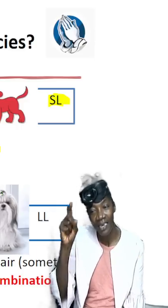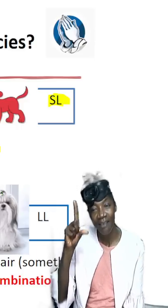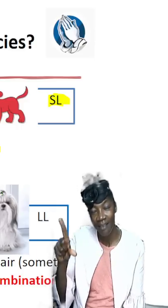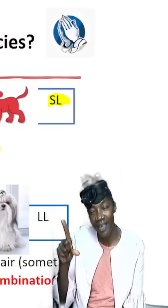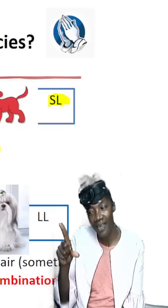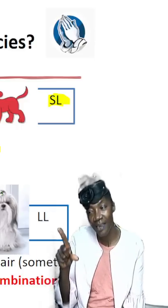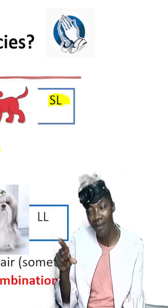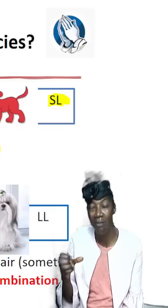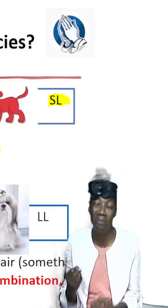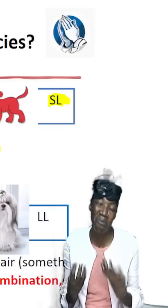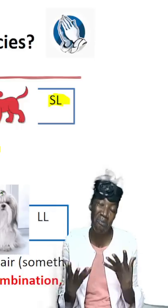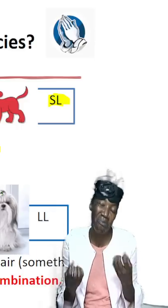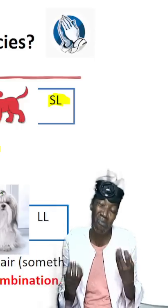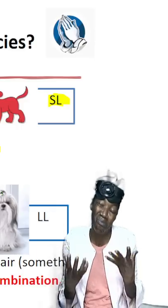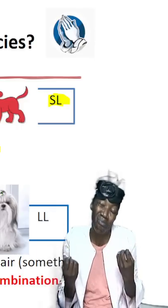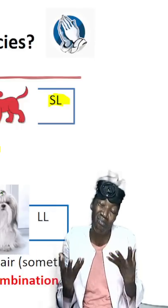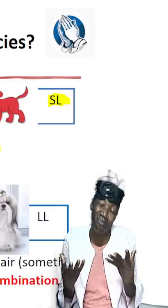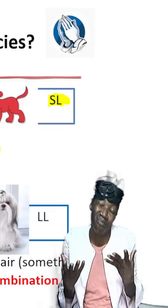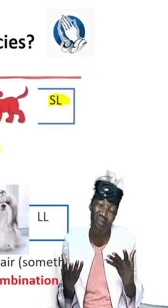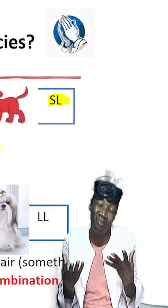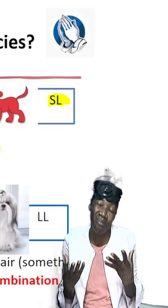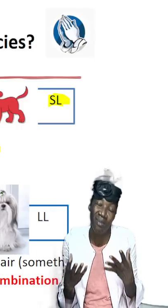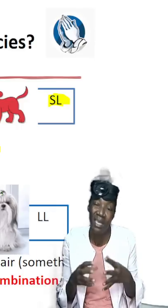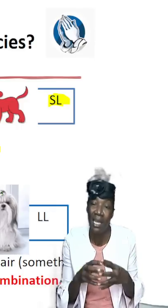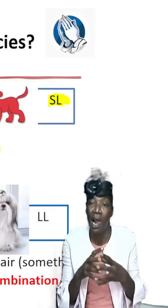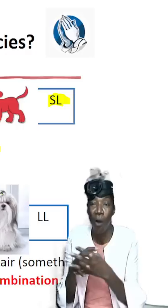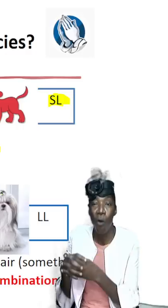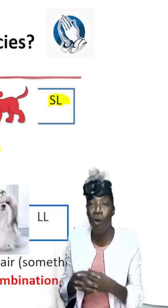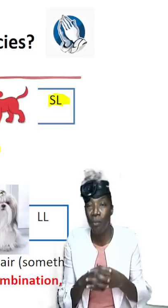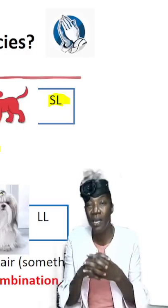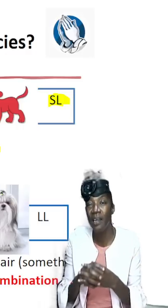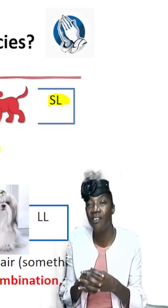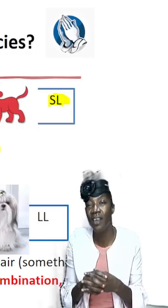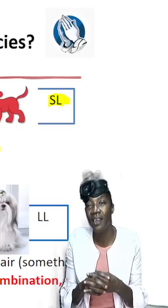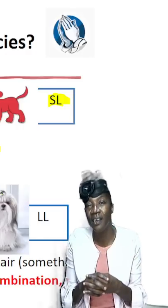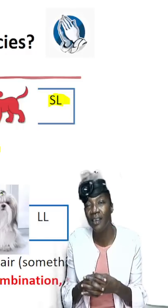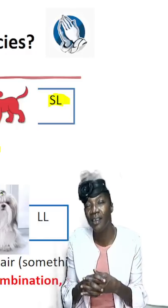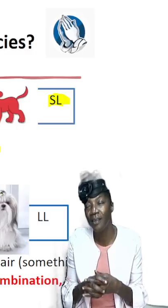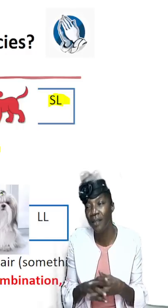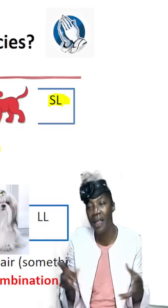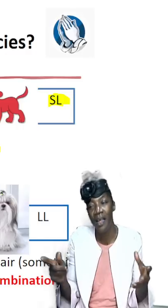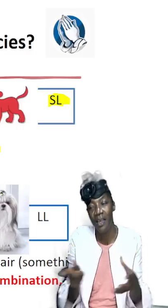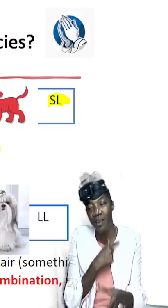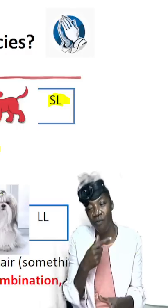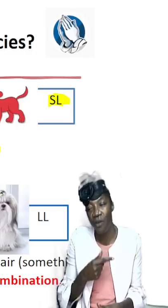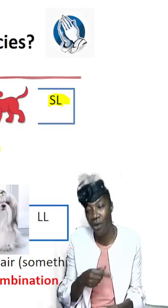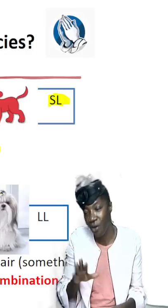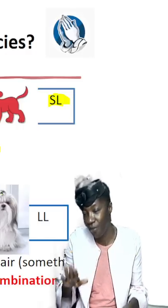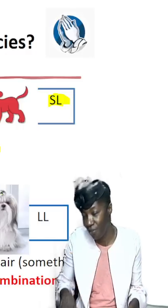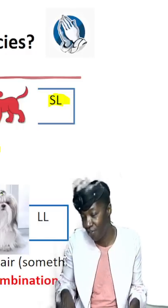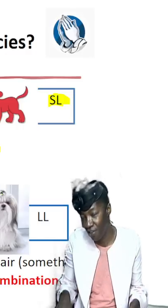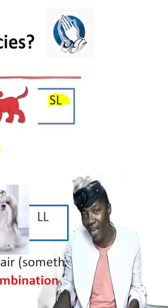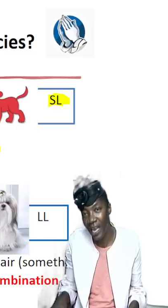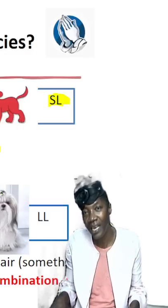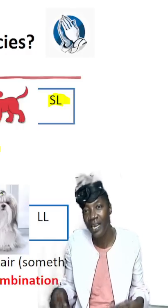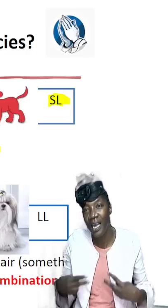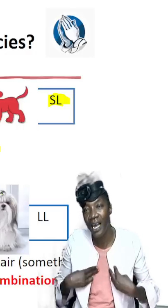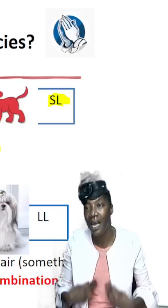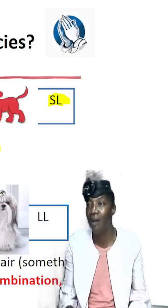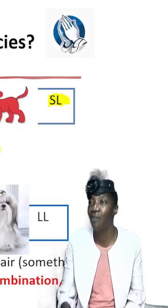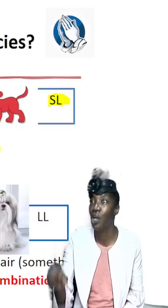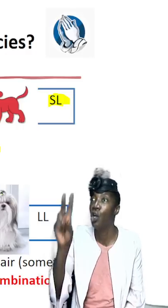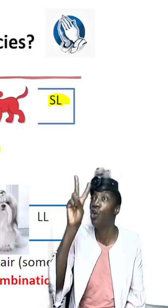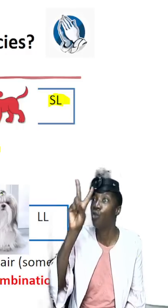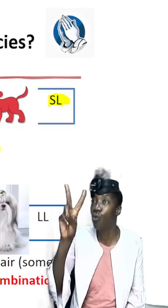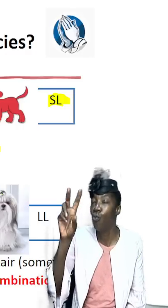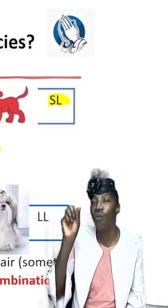have a number of possible combinations. We have gone through that already. So let us say the first offspring has two S